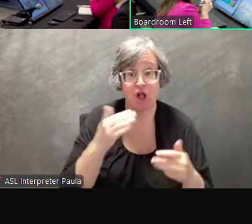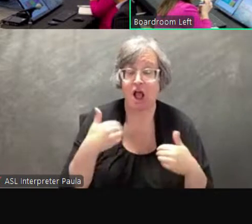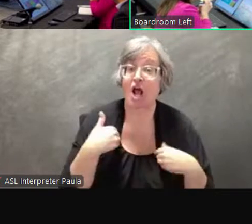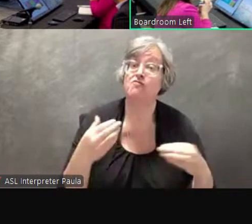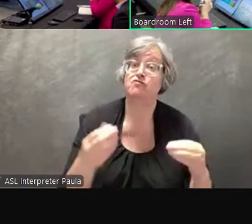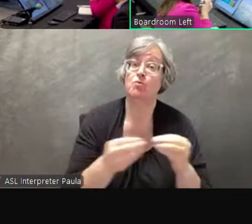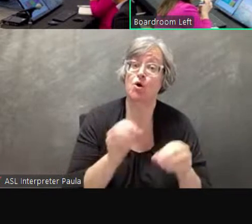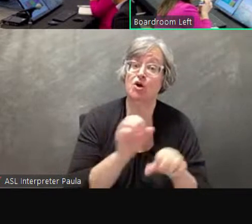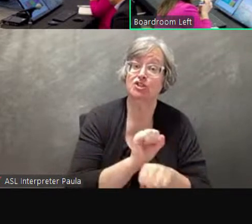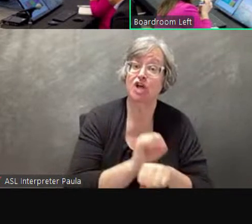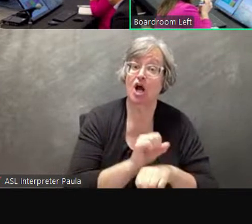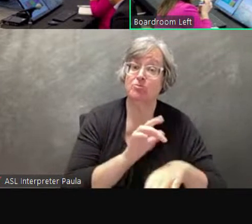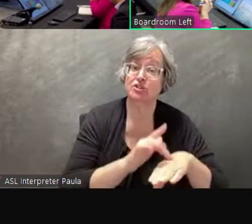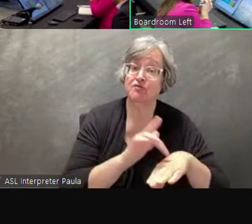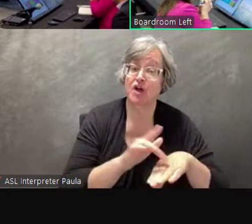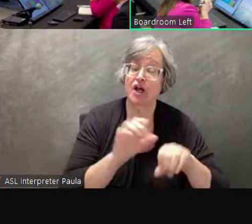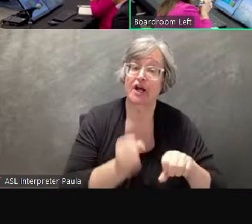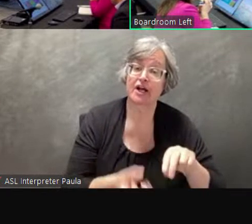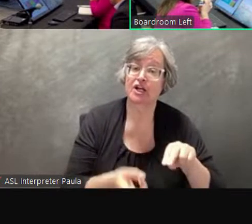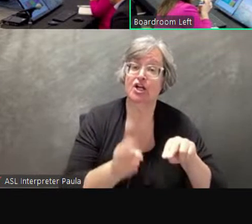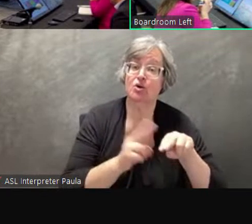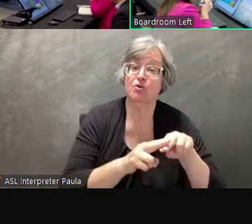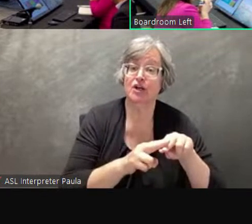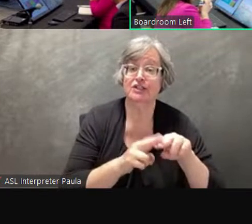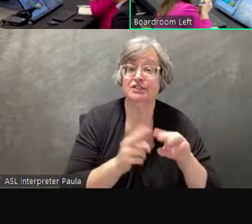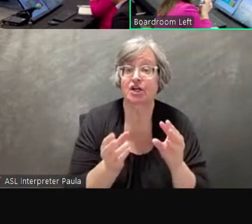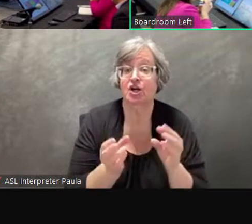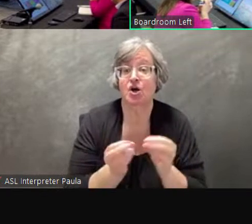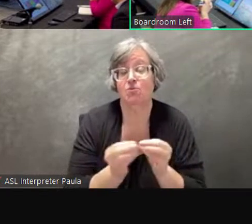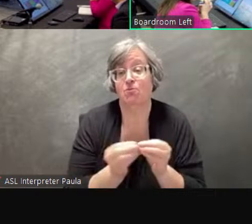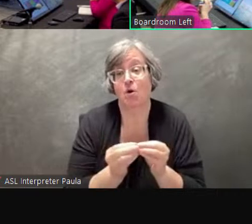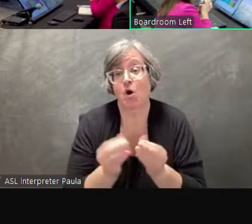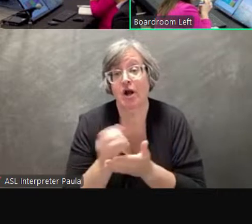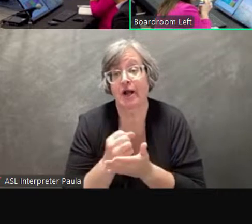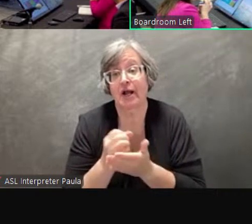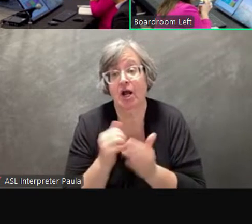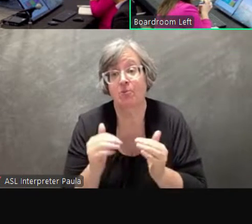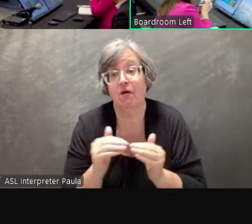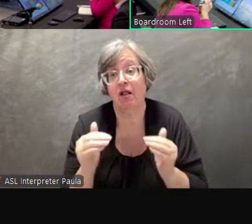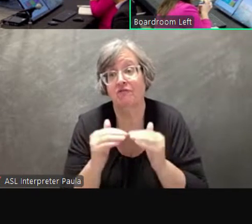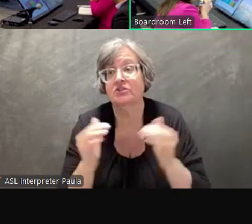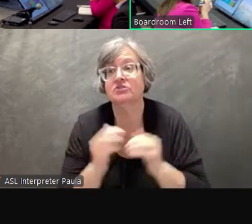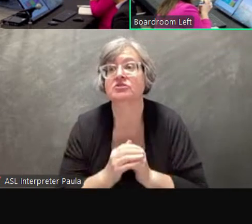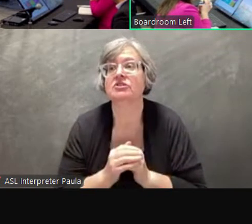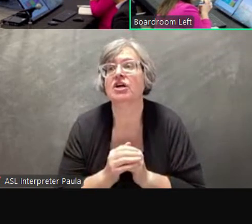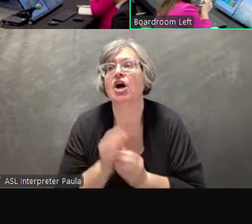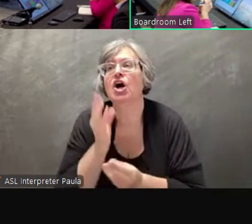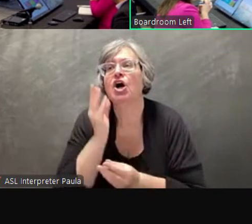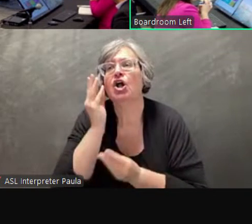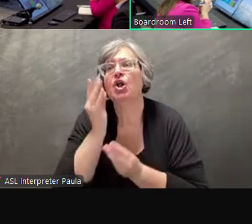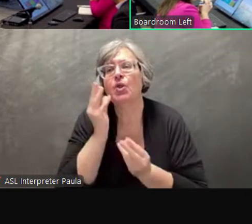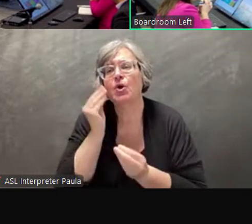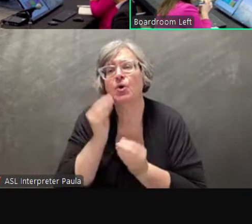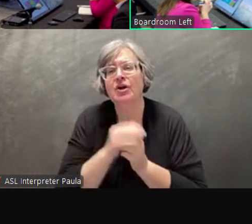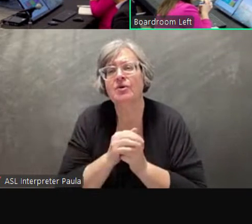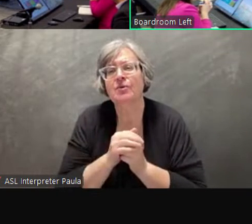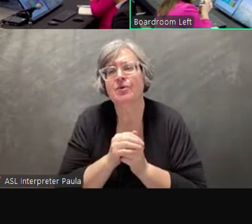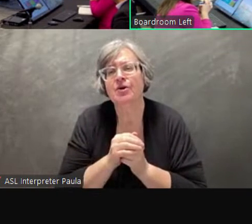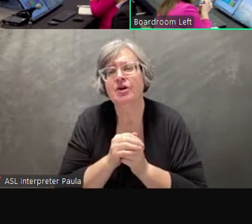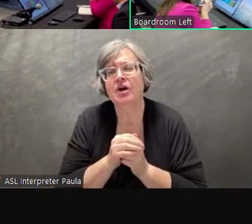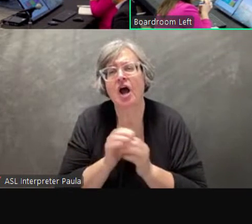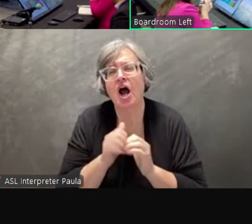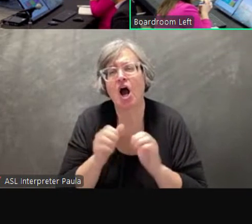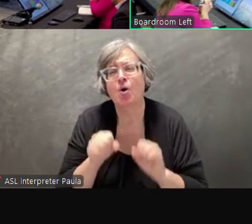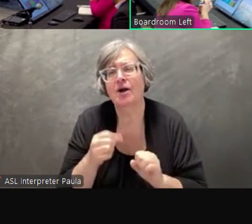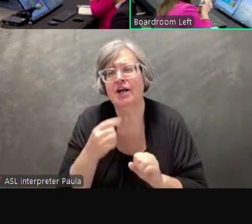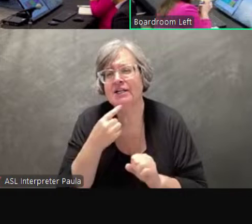jobs available, which can increase in this many more like income levels. So thinking about at the individual level, how can we tell